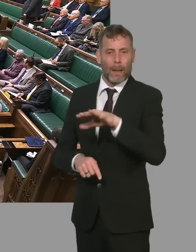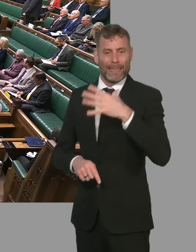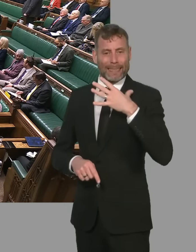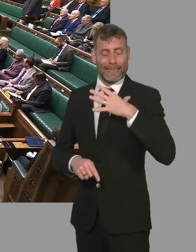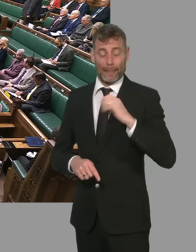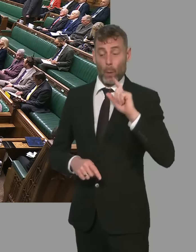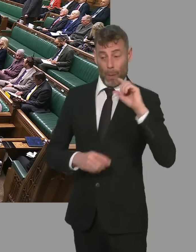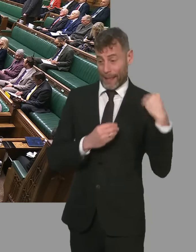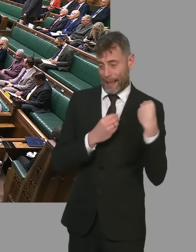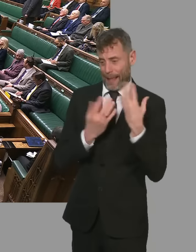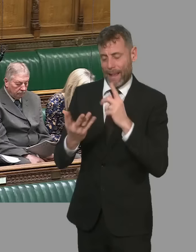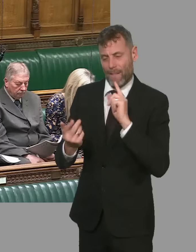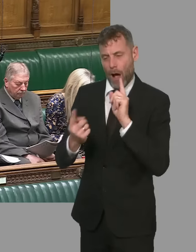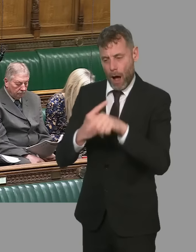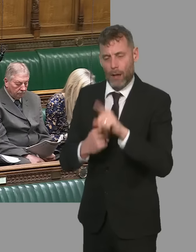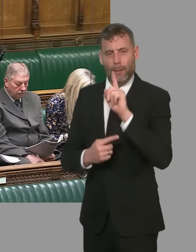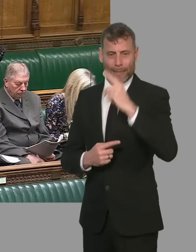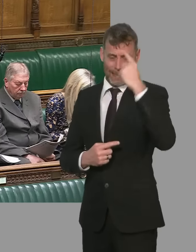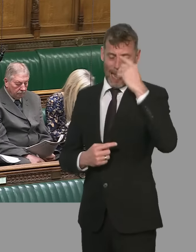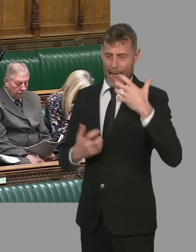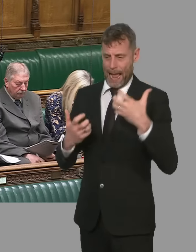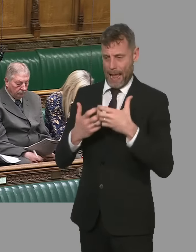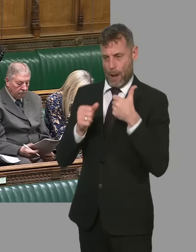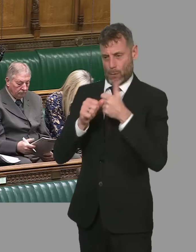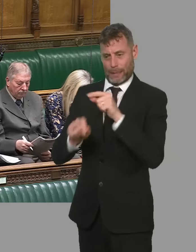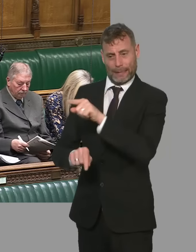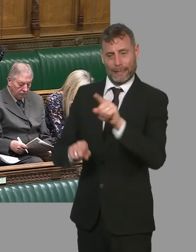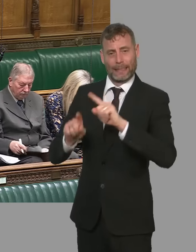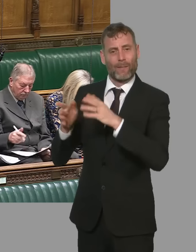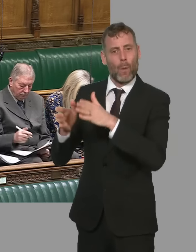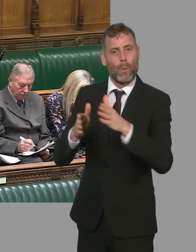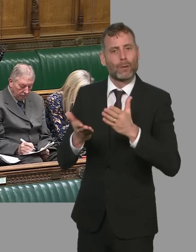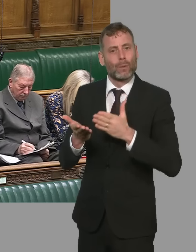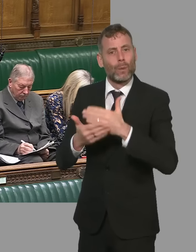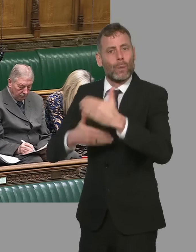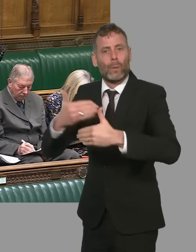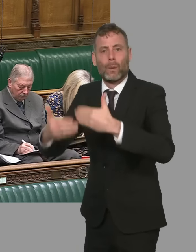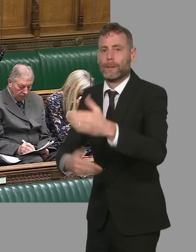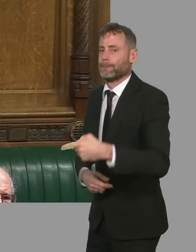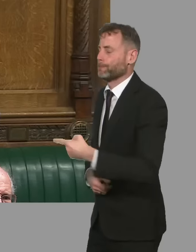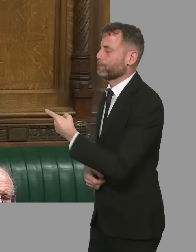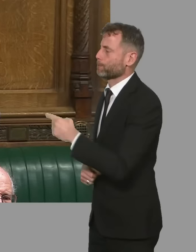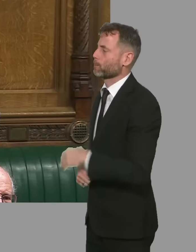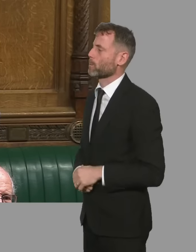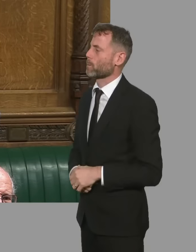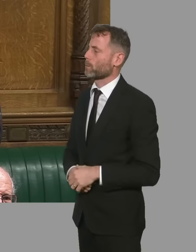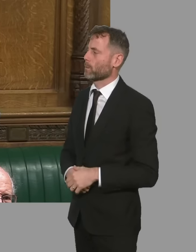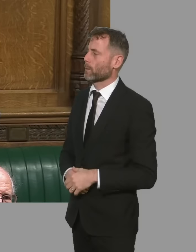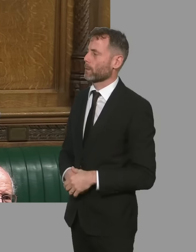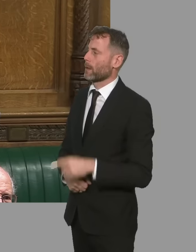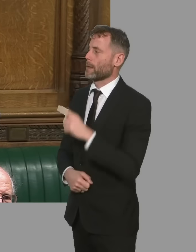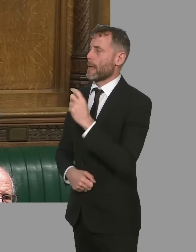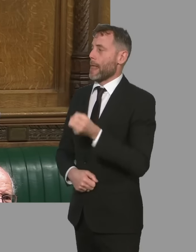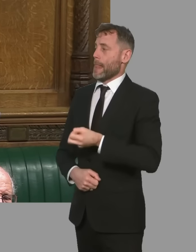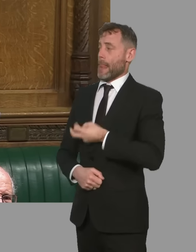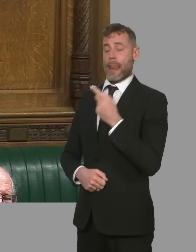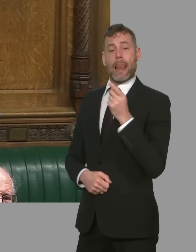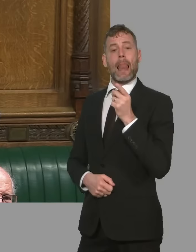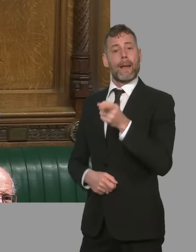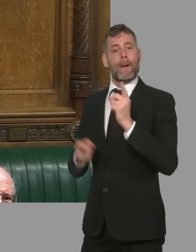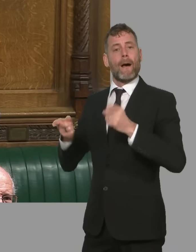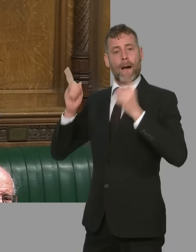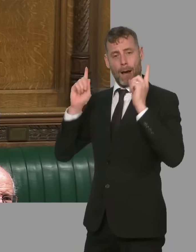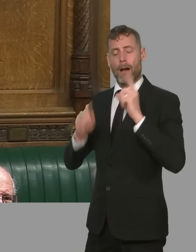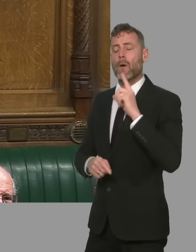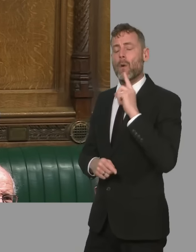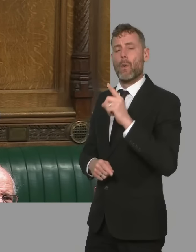the people of Northern Ireland that they would repeal and replace the Legacy Act. They have not. They promised through this 2-year extended parliamentary session